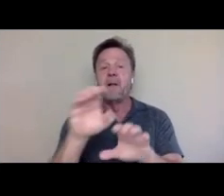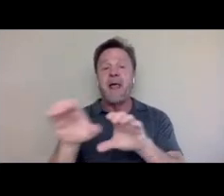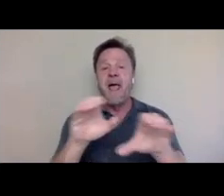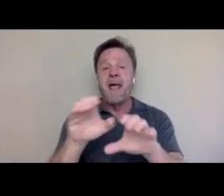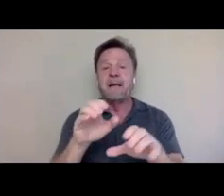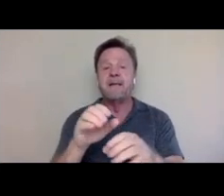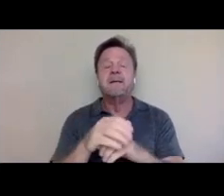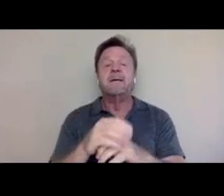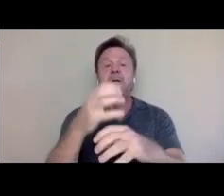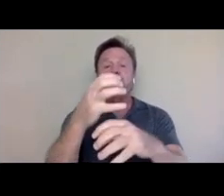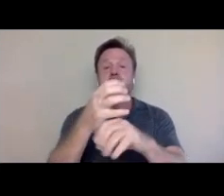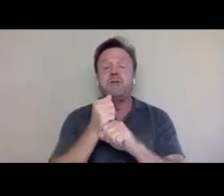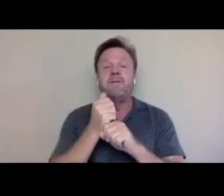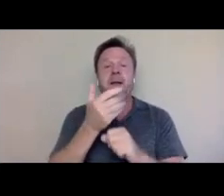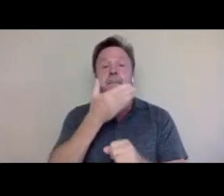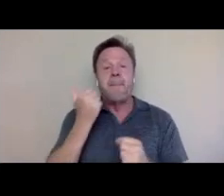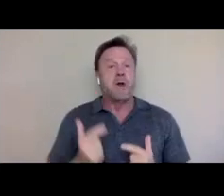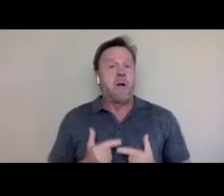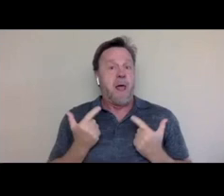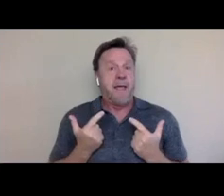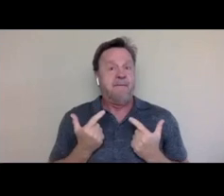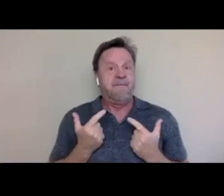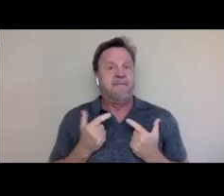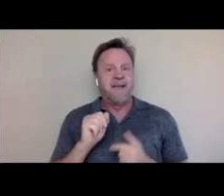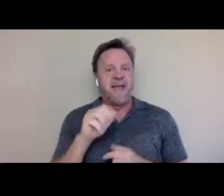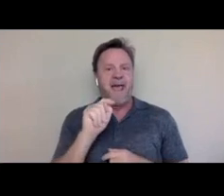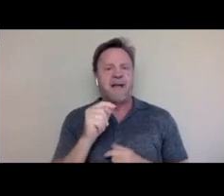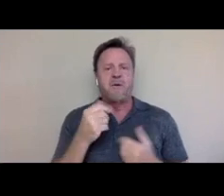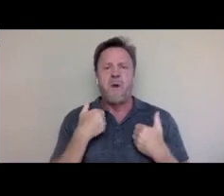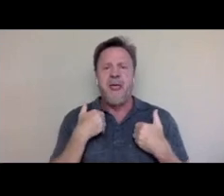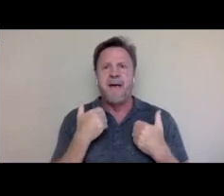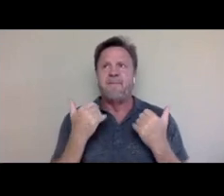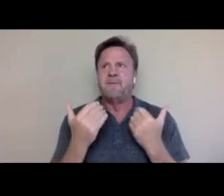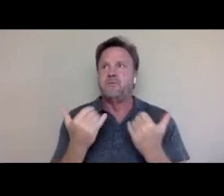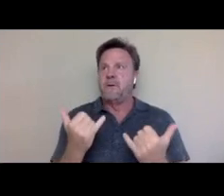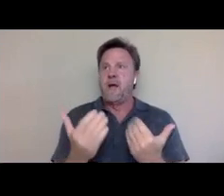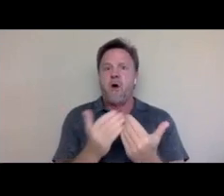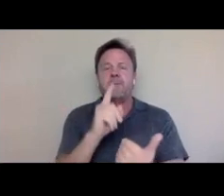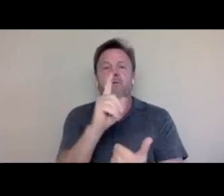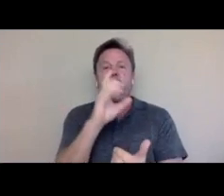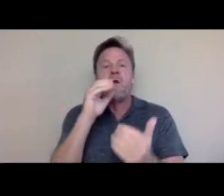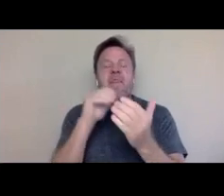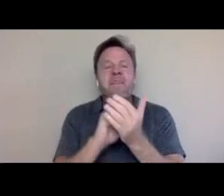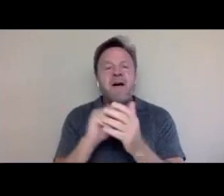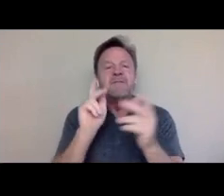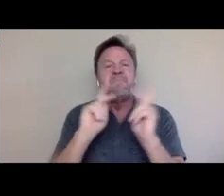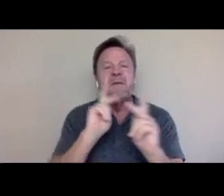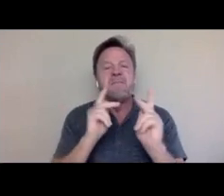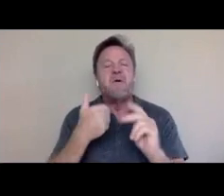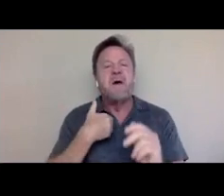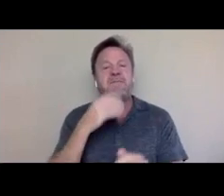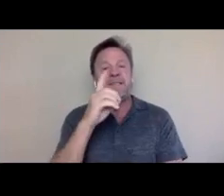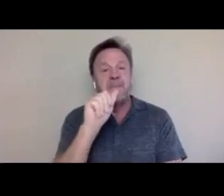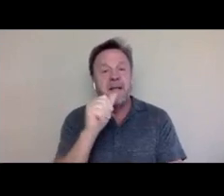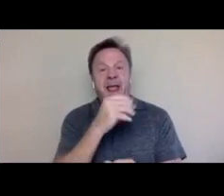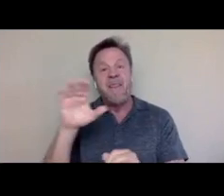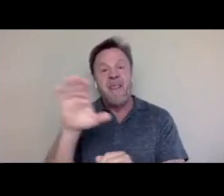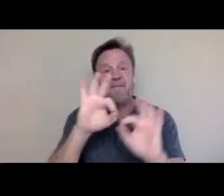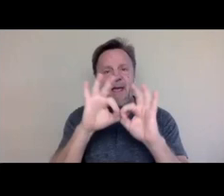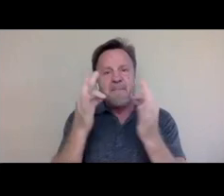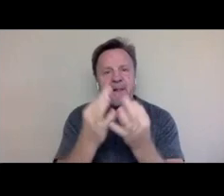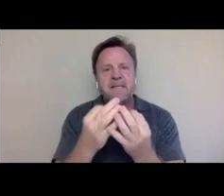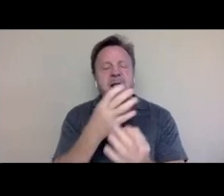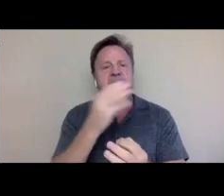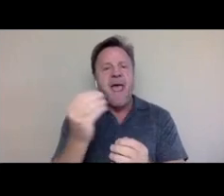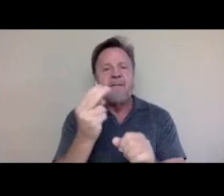Experience Act, we now have today almost 100,000 individuals with disabilities and their families have opened these tax